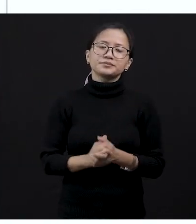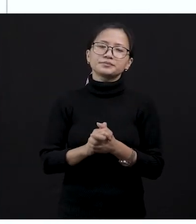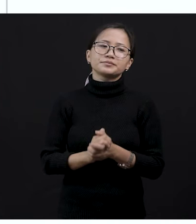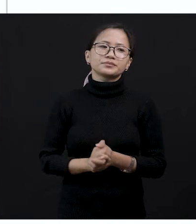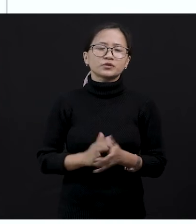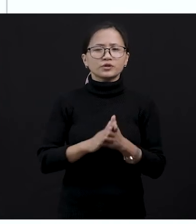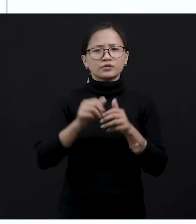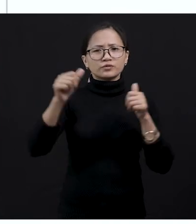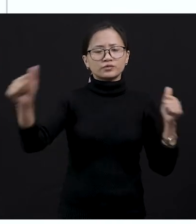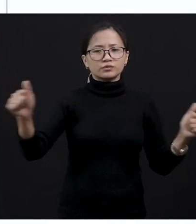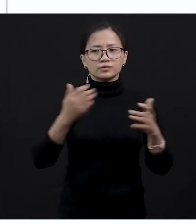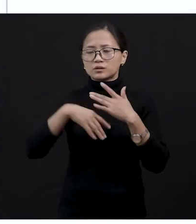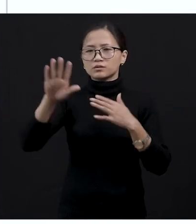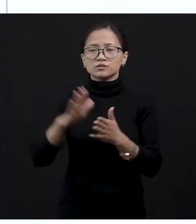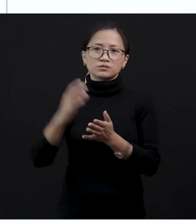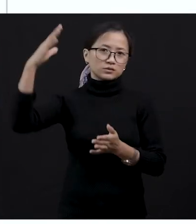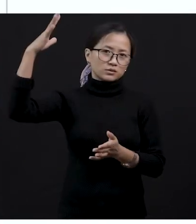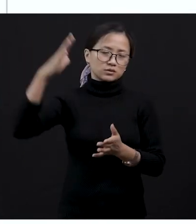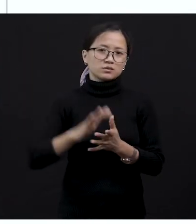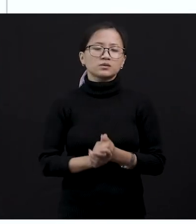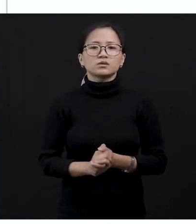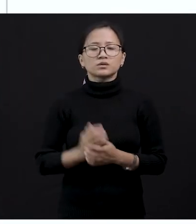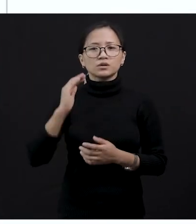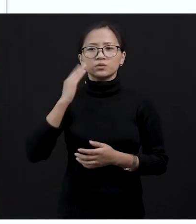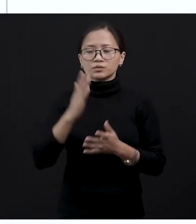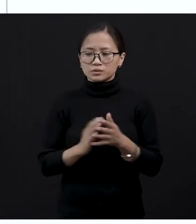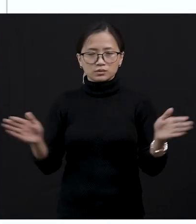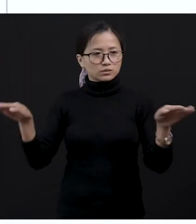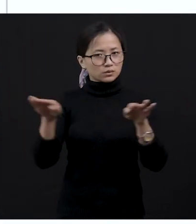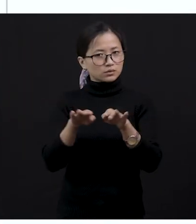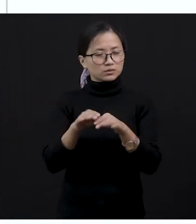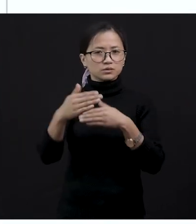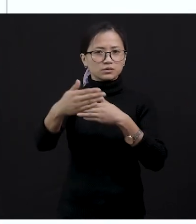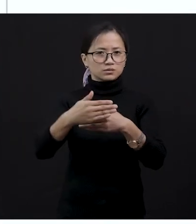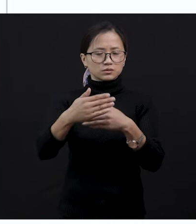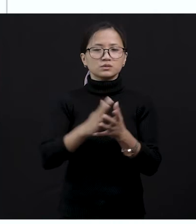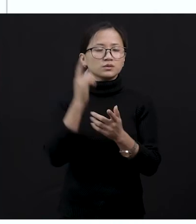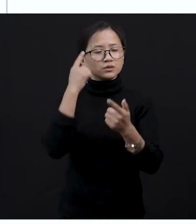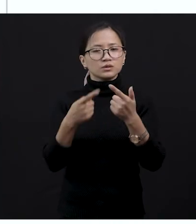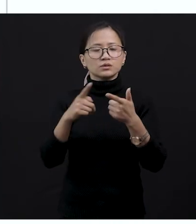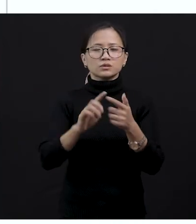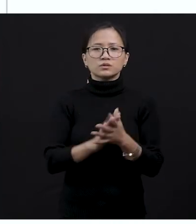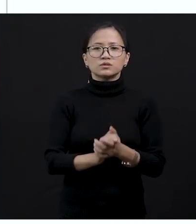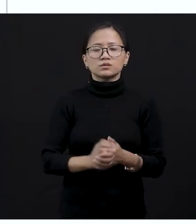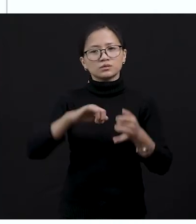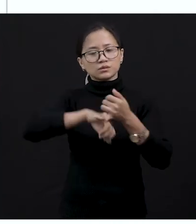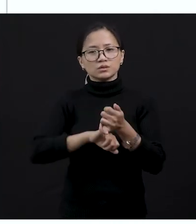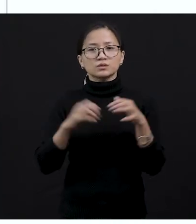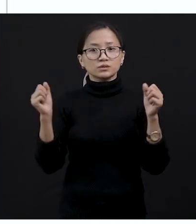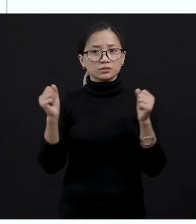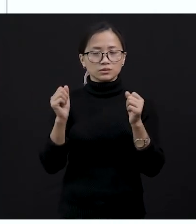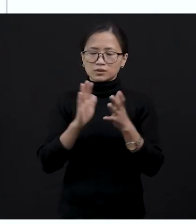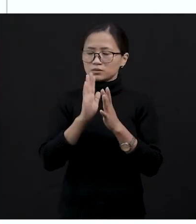very far away from the sun. And when we are close to the sun, we experience summer,